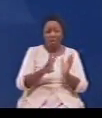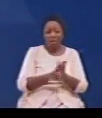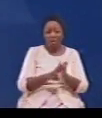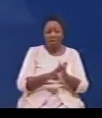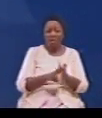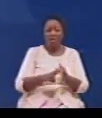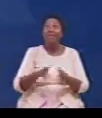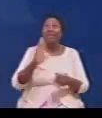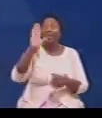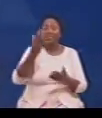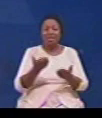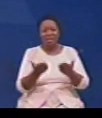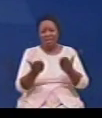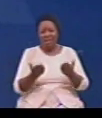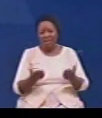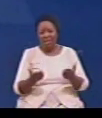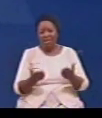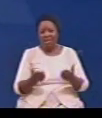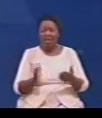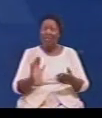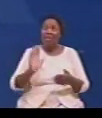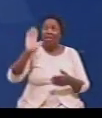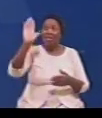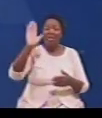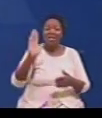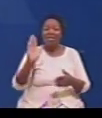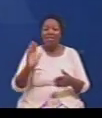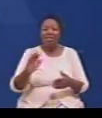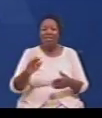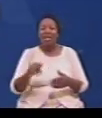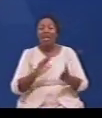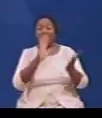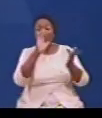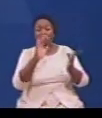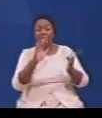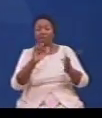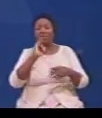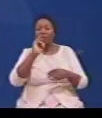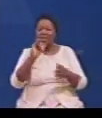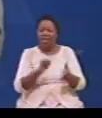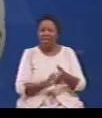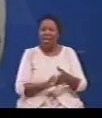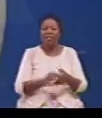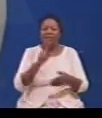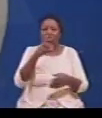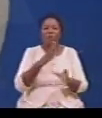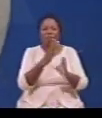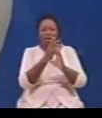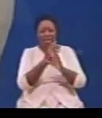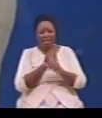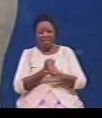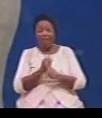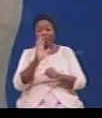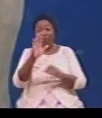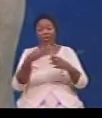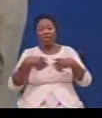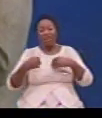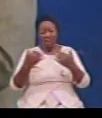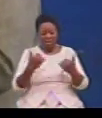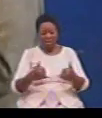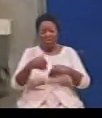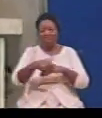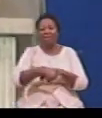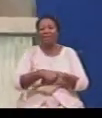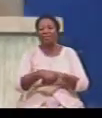his desire, his expectation is that you receive your healing